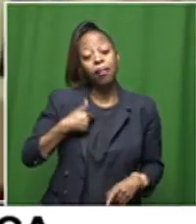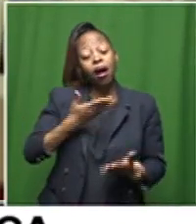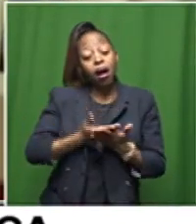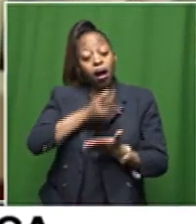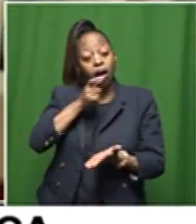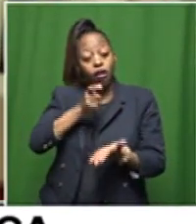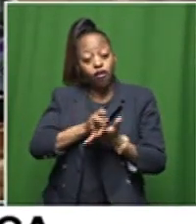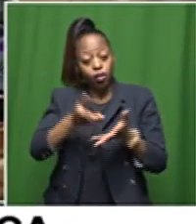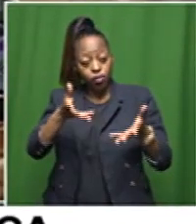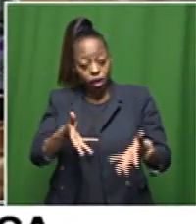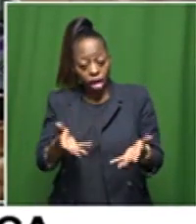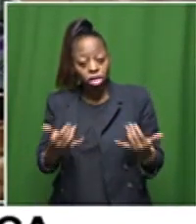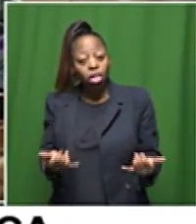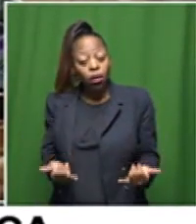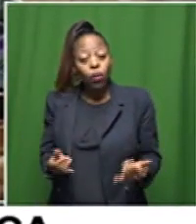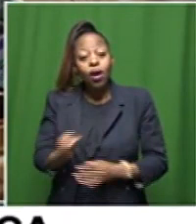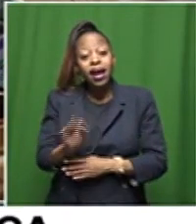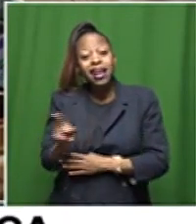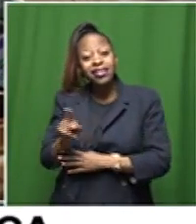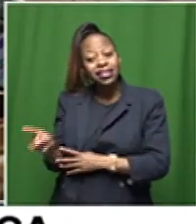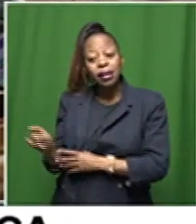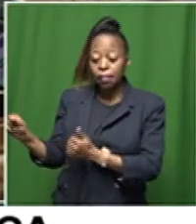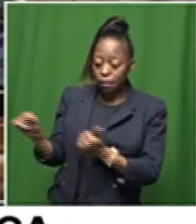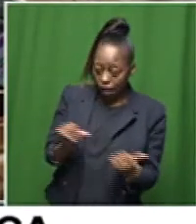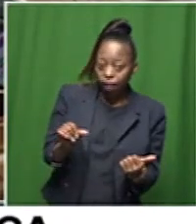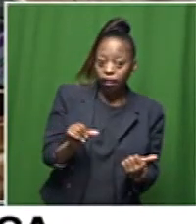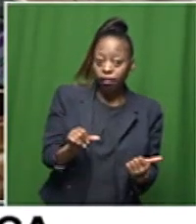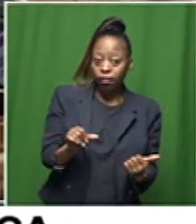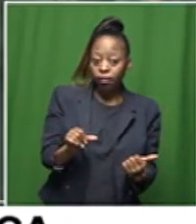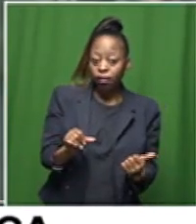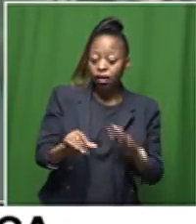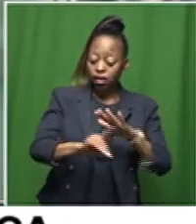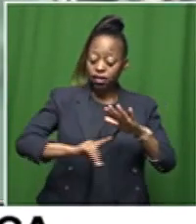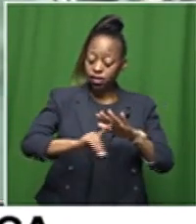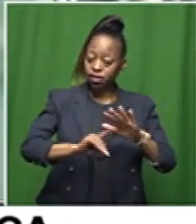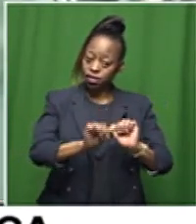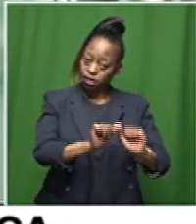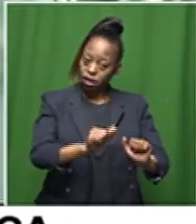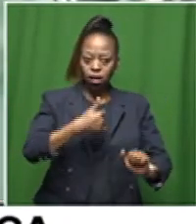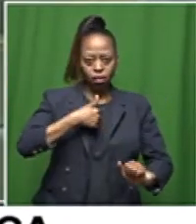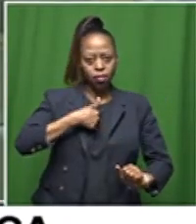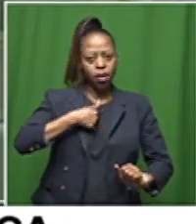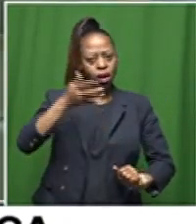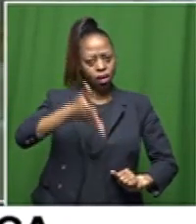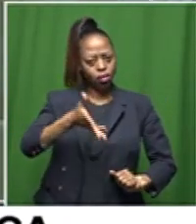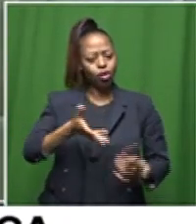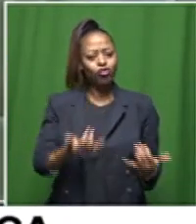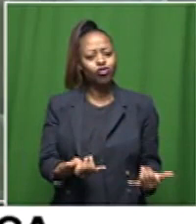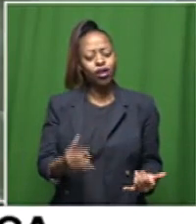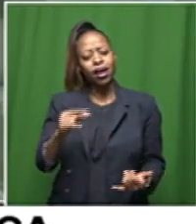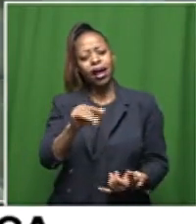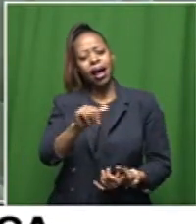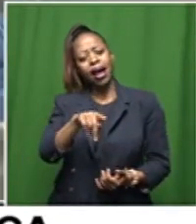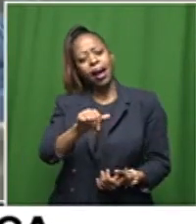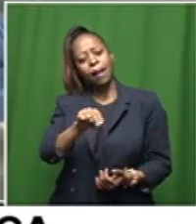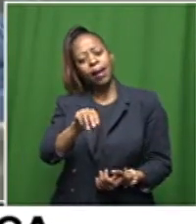him here and now that if he was to come back to his district, which I am currently here today, I'm in Kapane